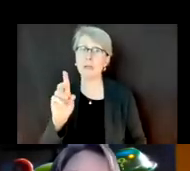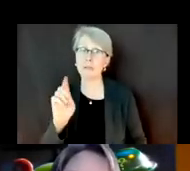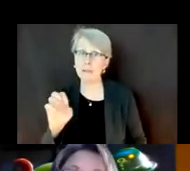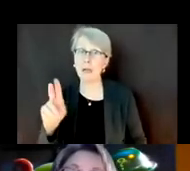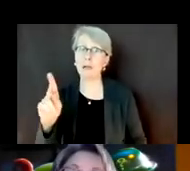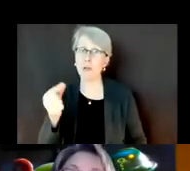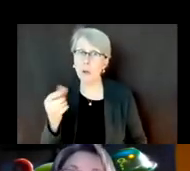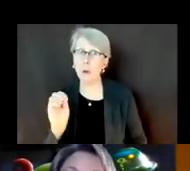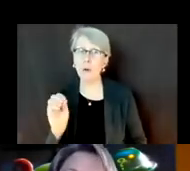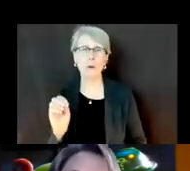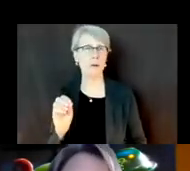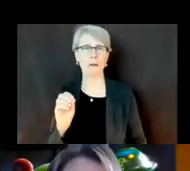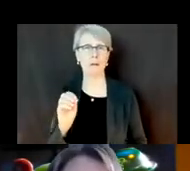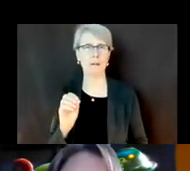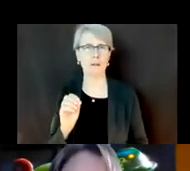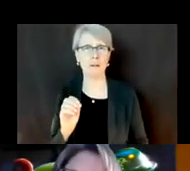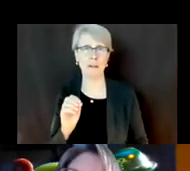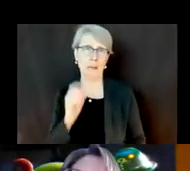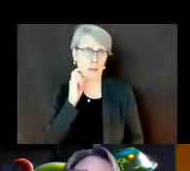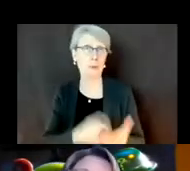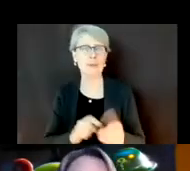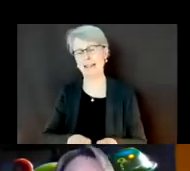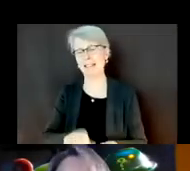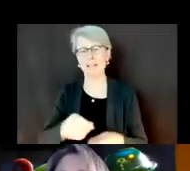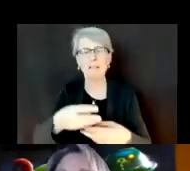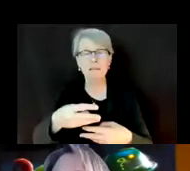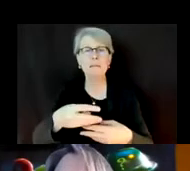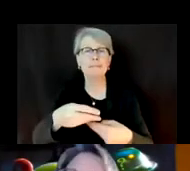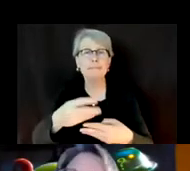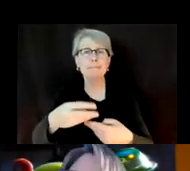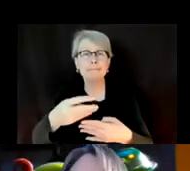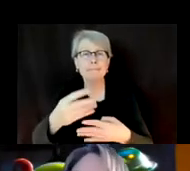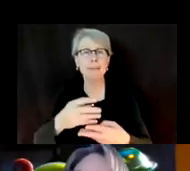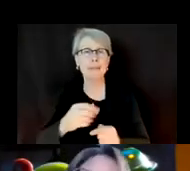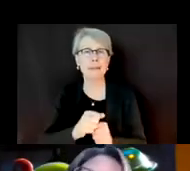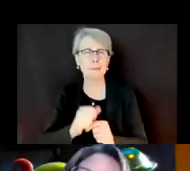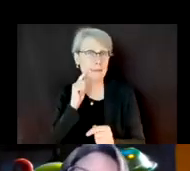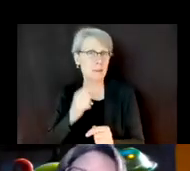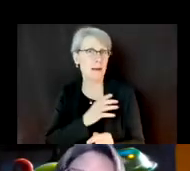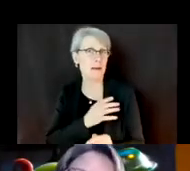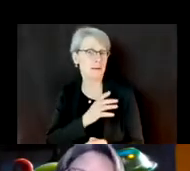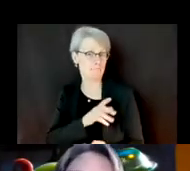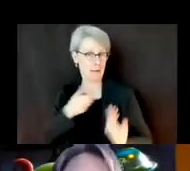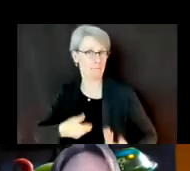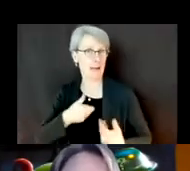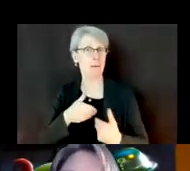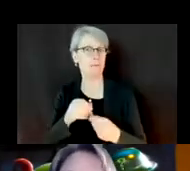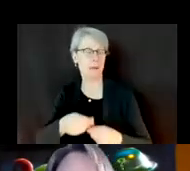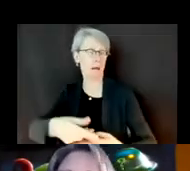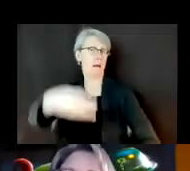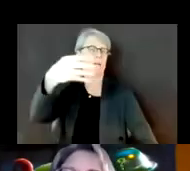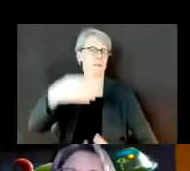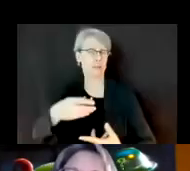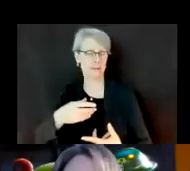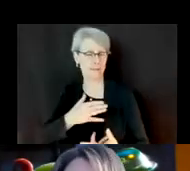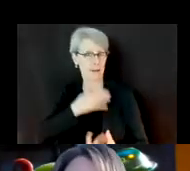out. Just find the search results aren't as good. So I've gone back to the evil of Google. And but I don't have